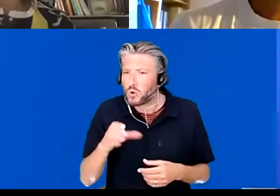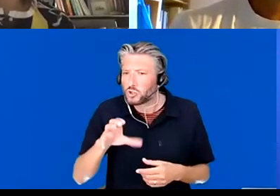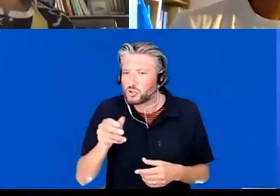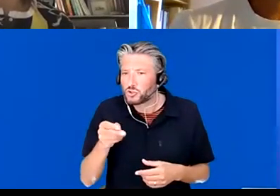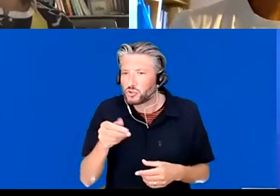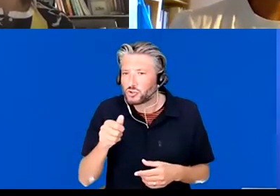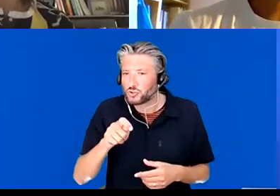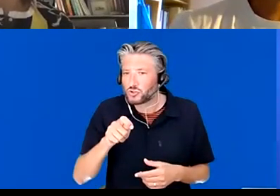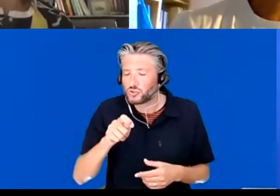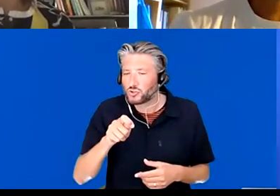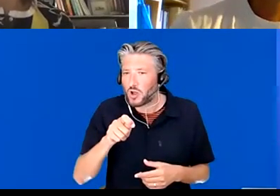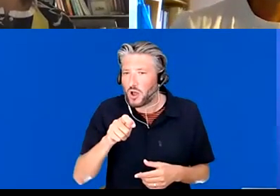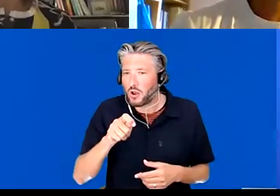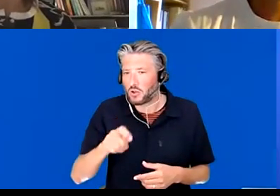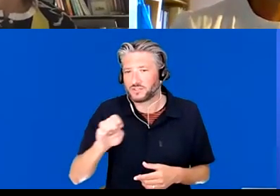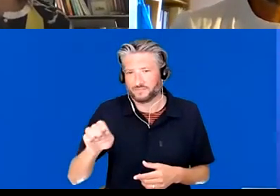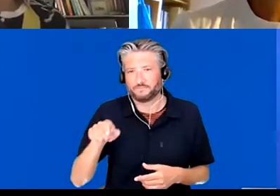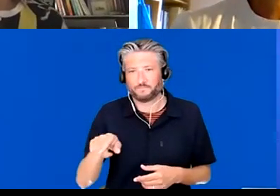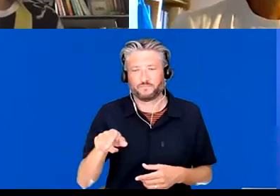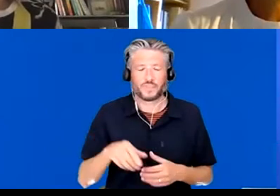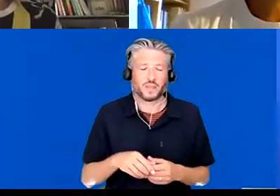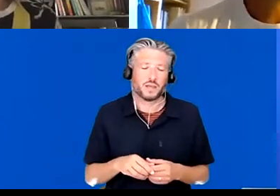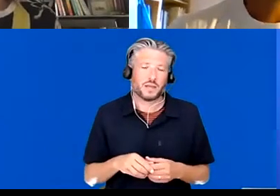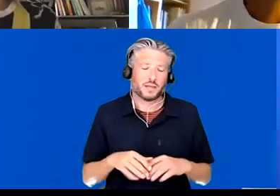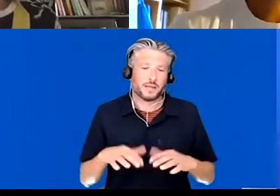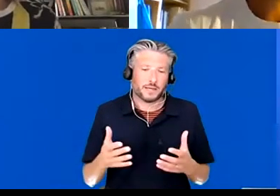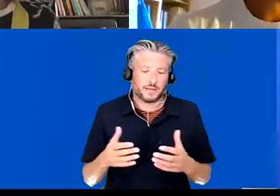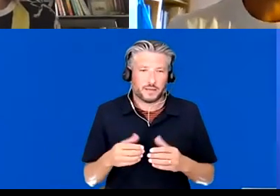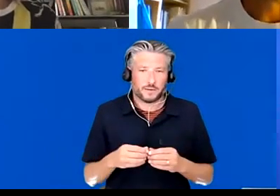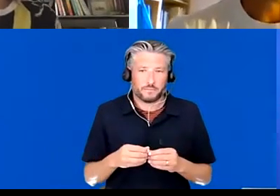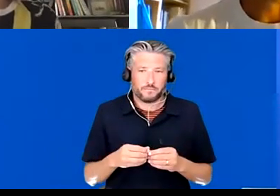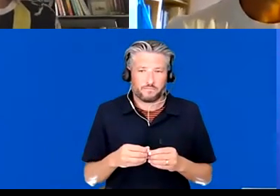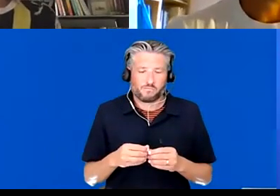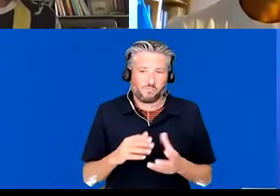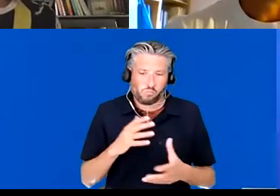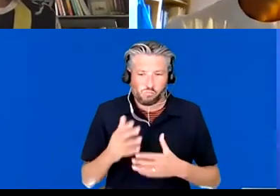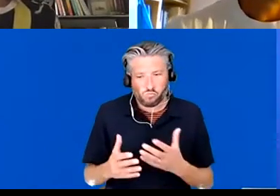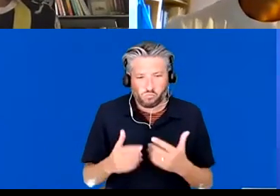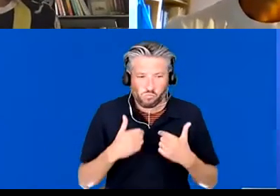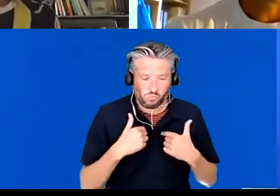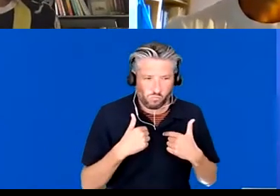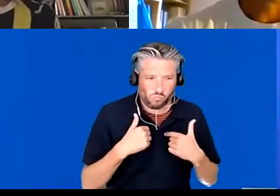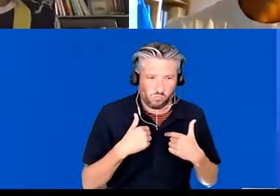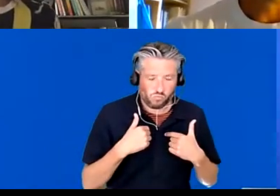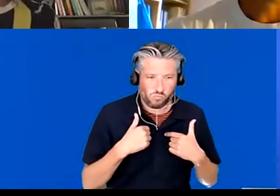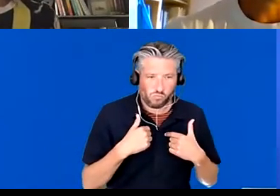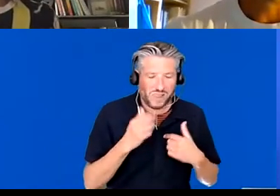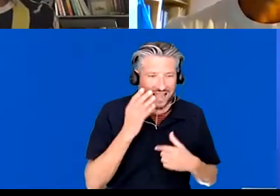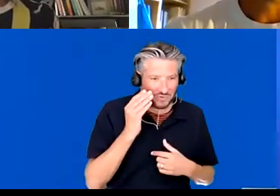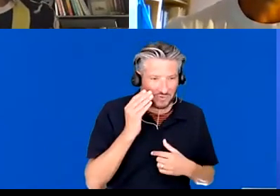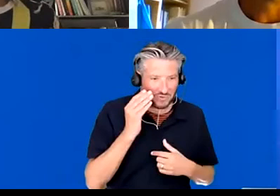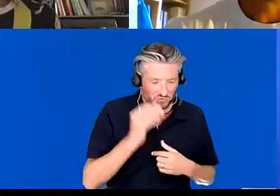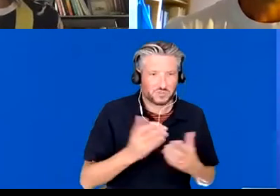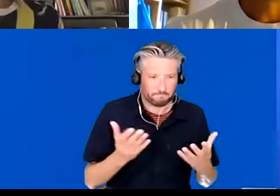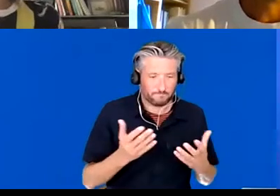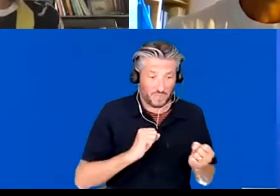these conferences to a conference which has been planned to be delivered online. So I would say the feedback was astonishingly positive, but